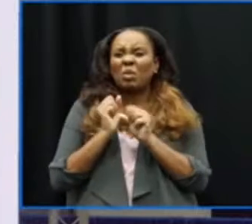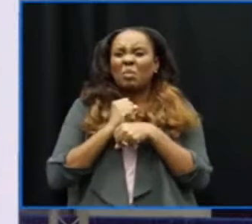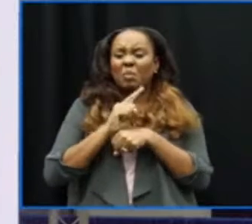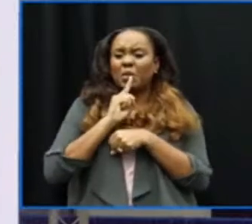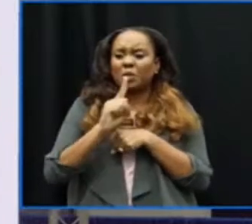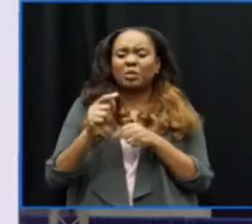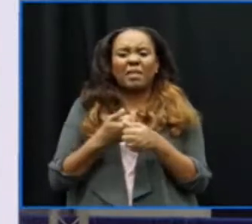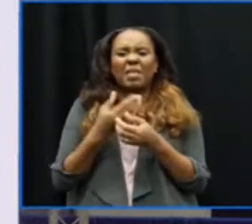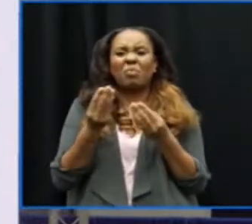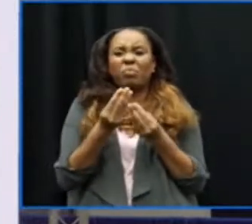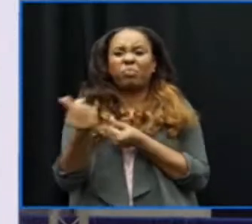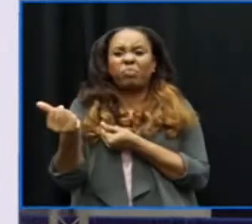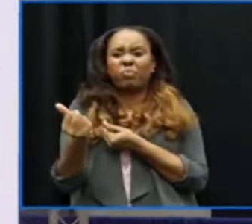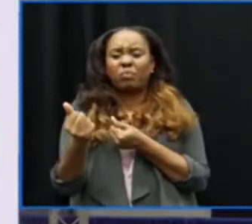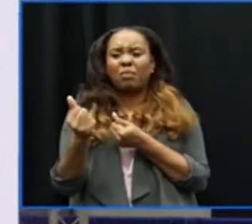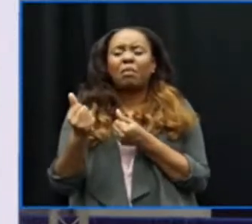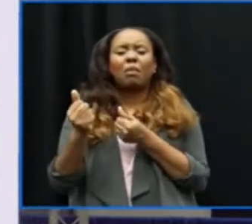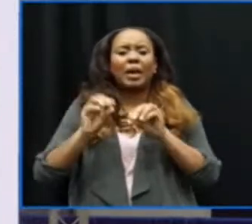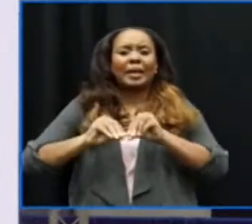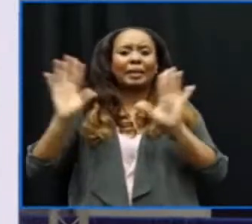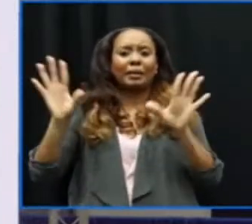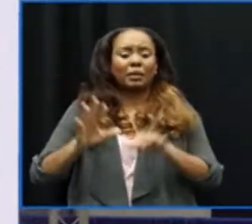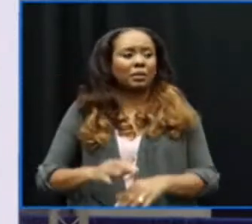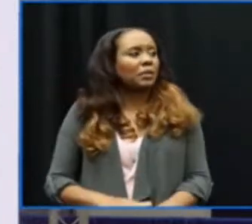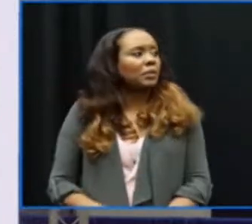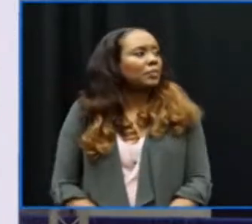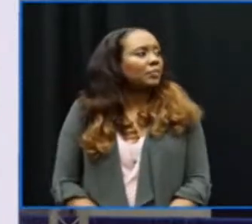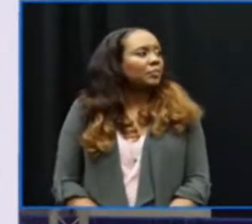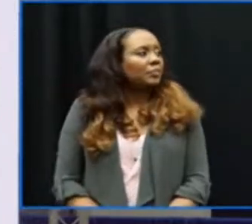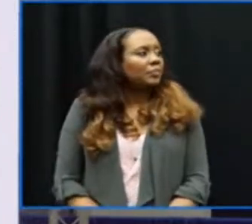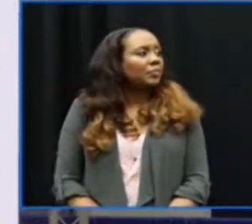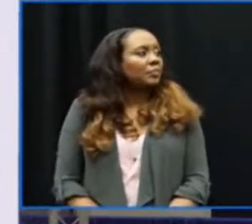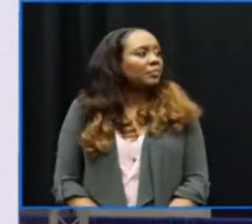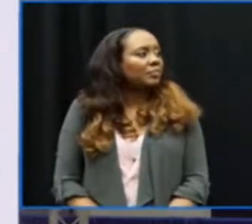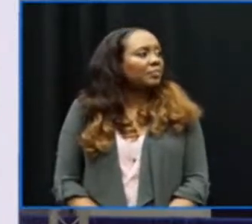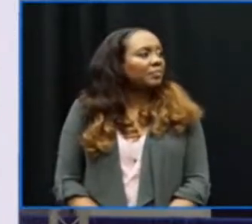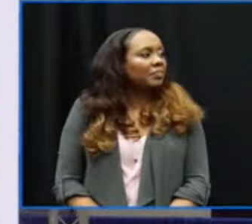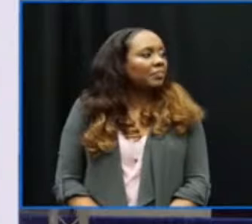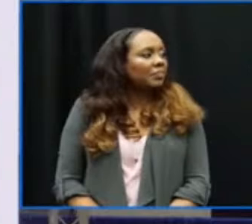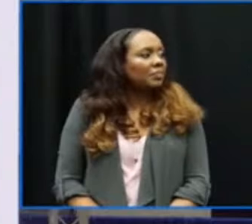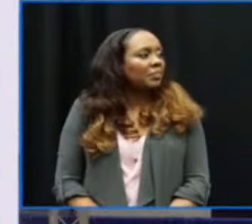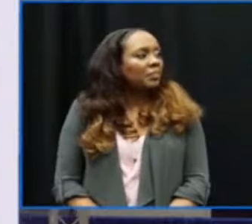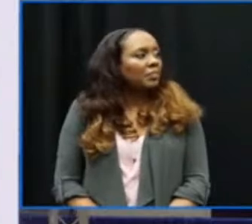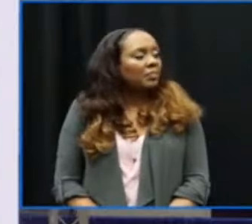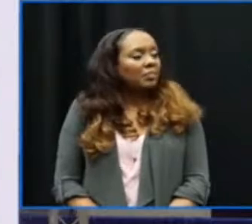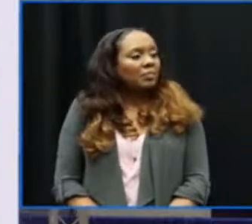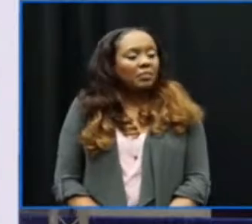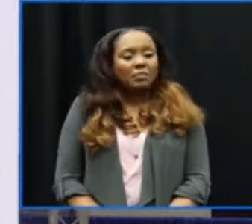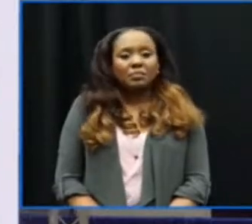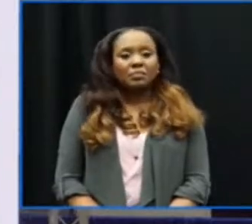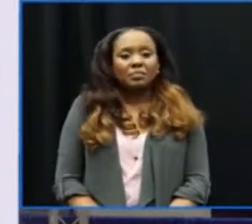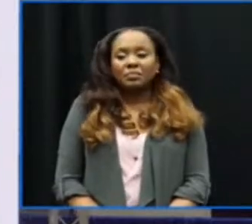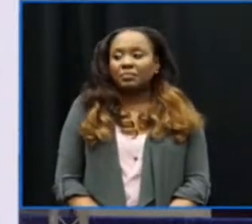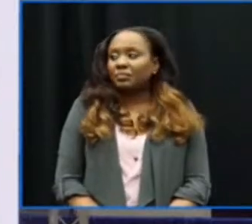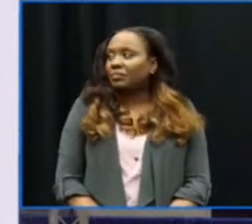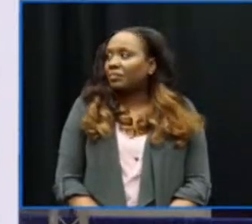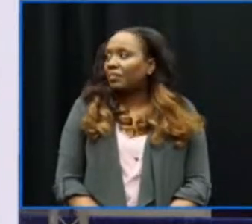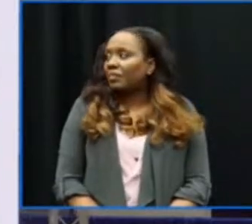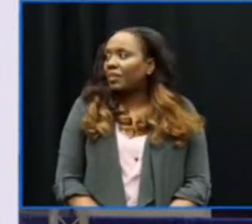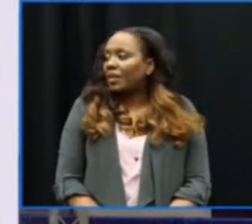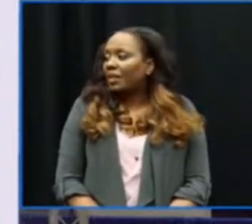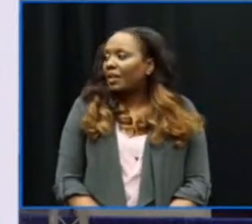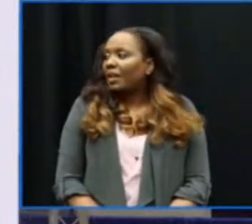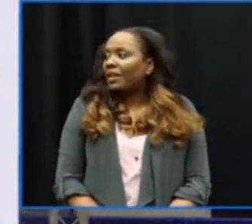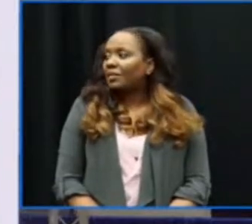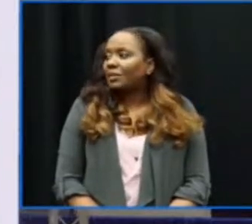of Barbados offers. Of course, efficiency means also some cost. We have to ensure that it's done in a cost-effective